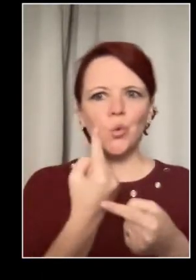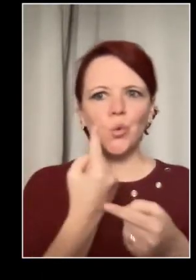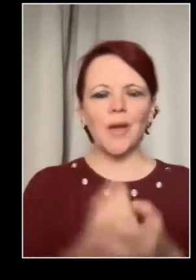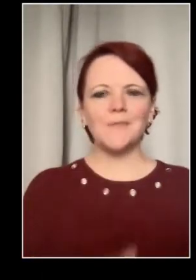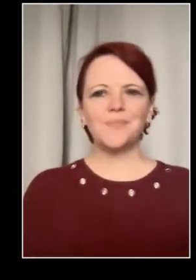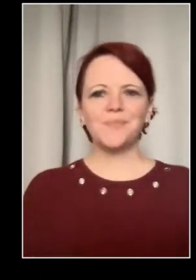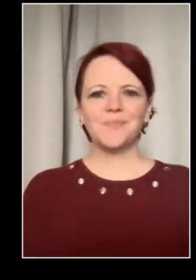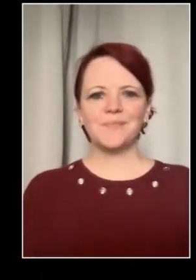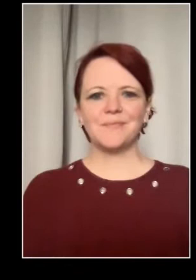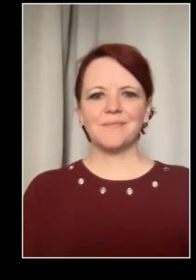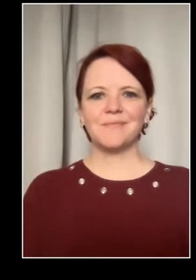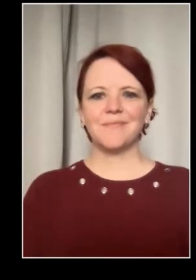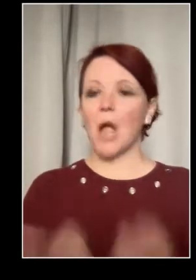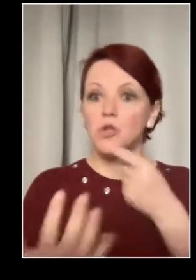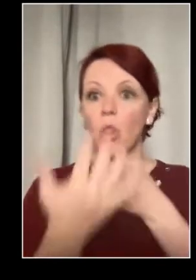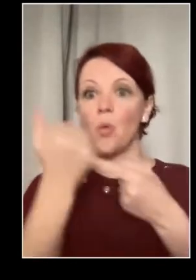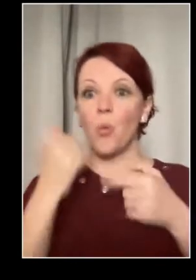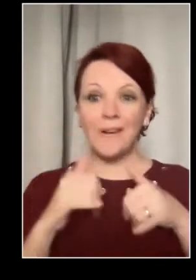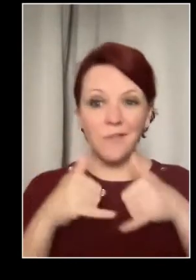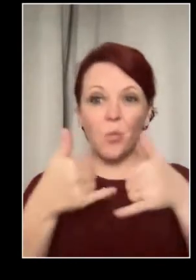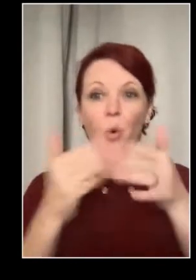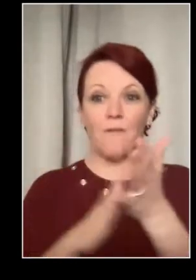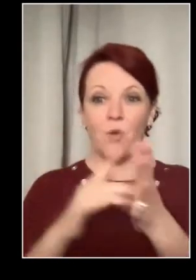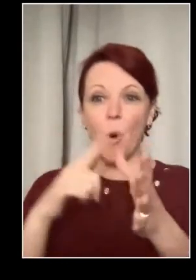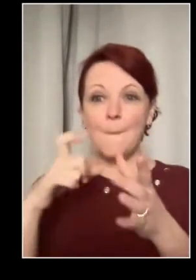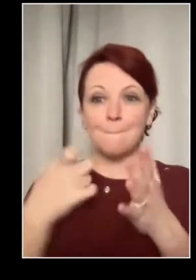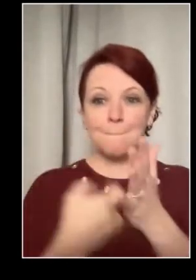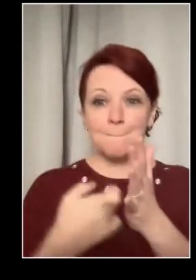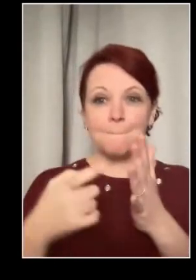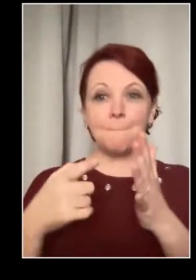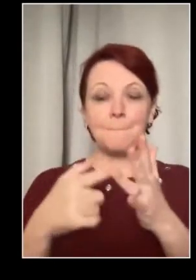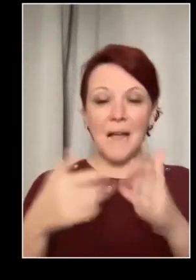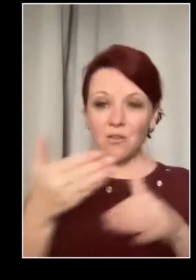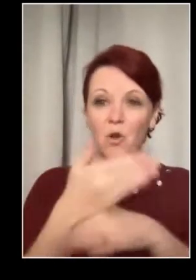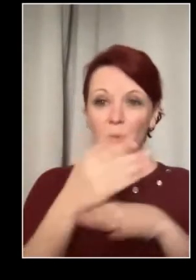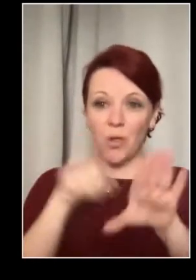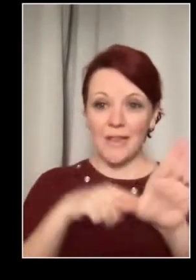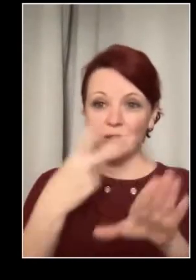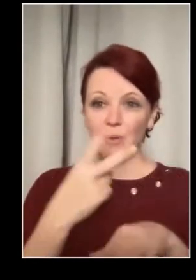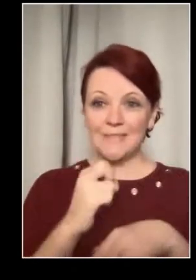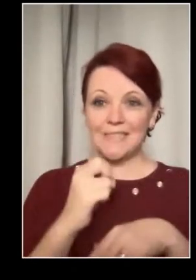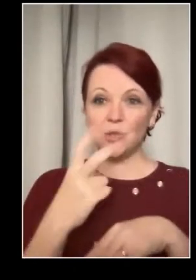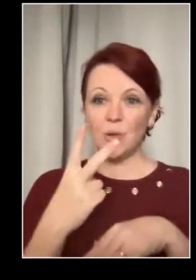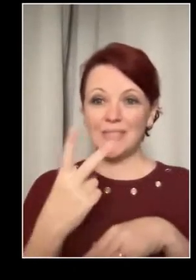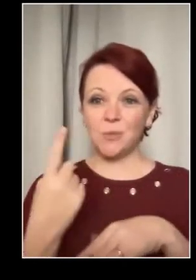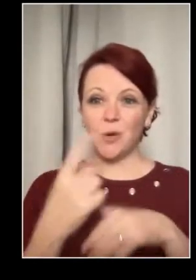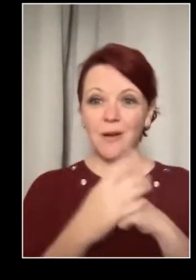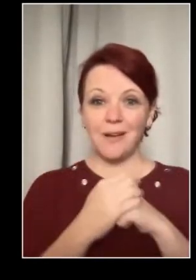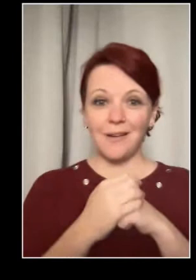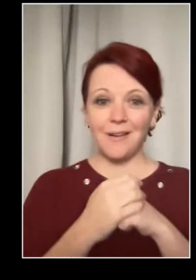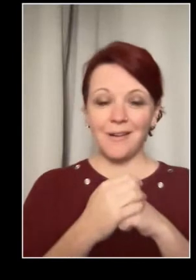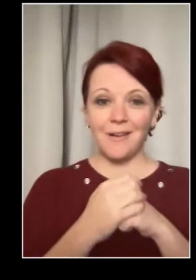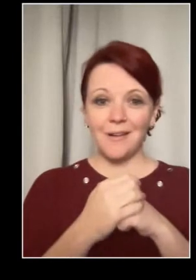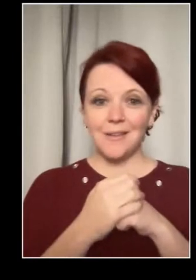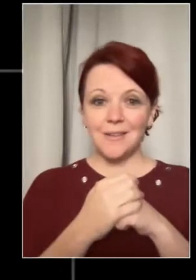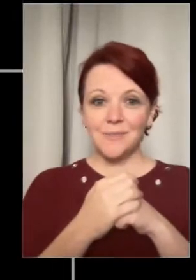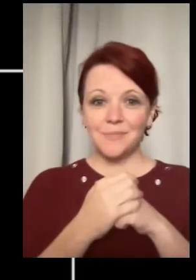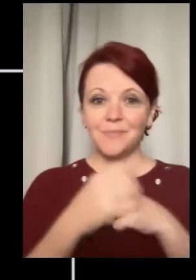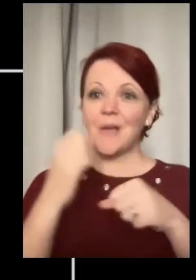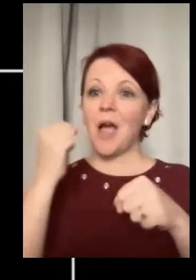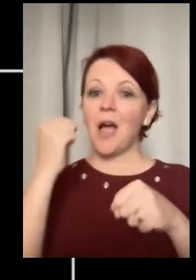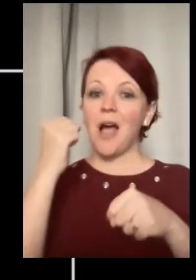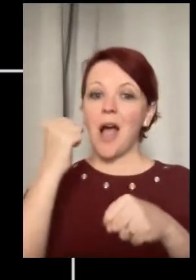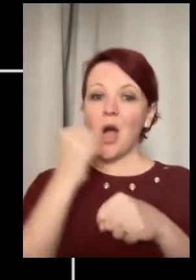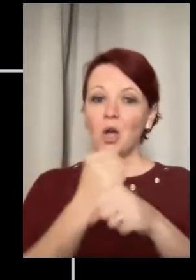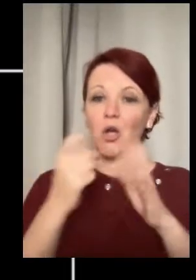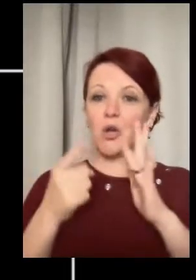Okay, so the winner of the award for Macro Employer of the Year 2021 is Go Ahead Group.